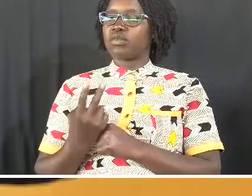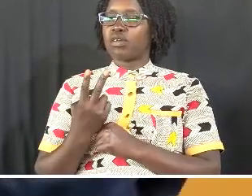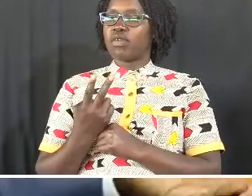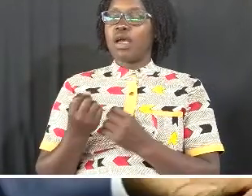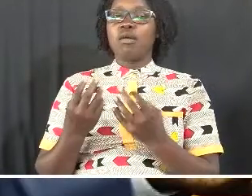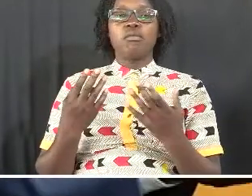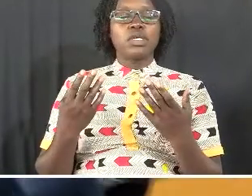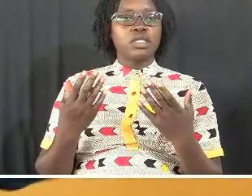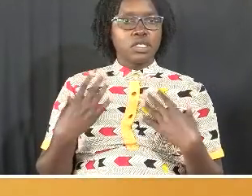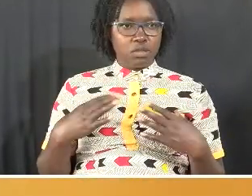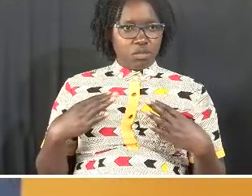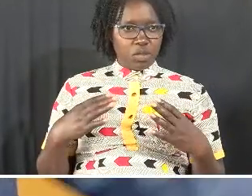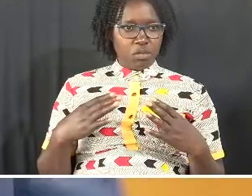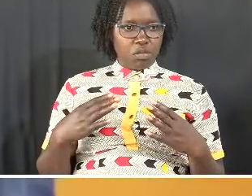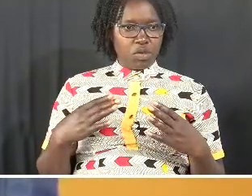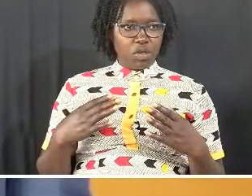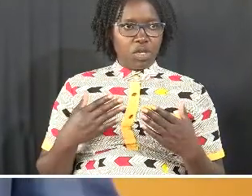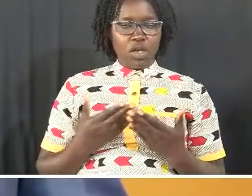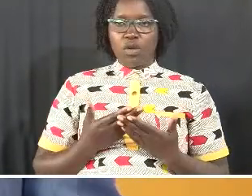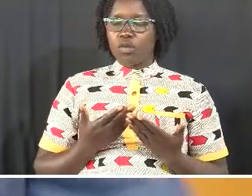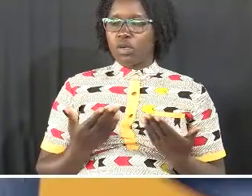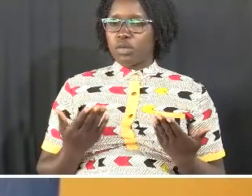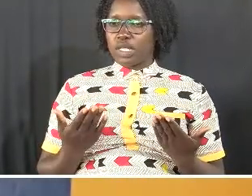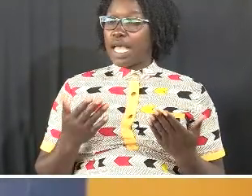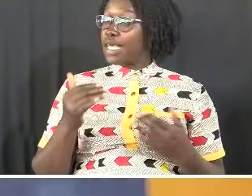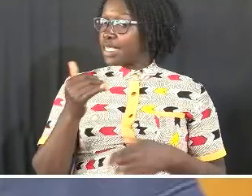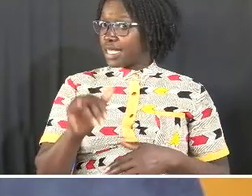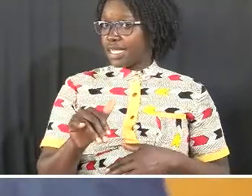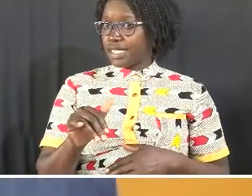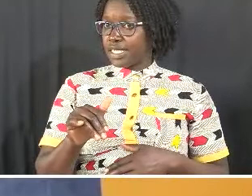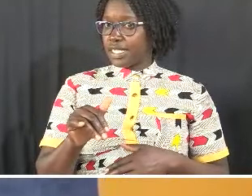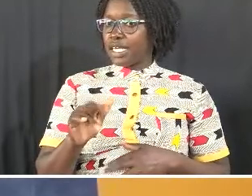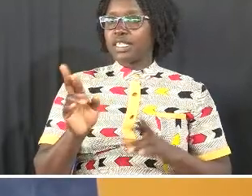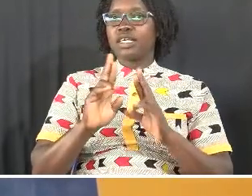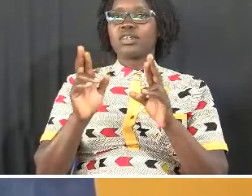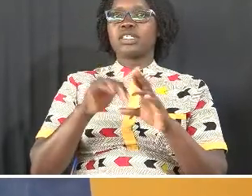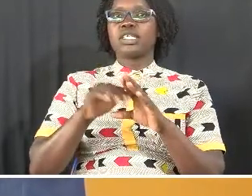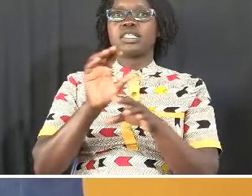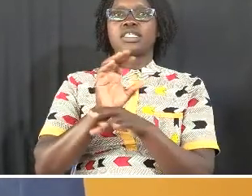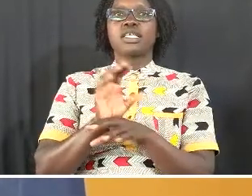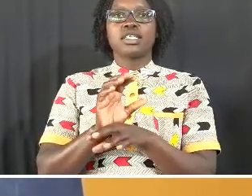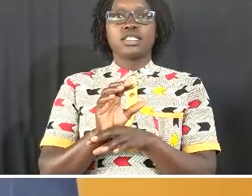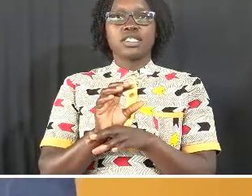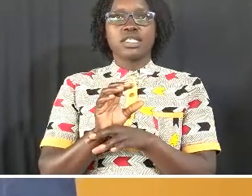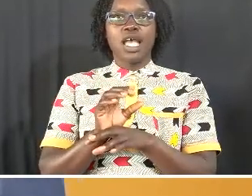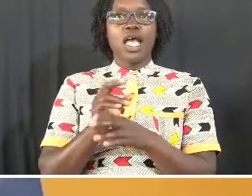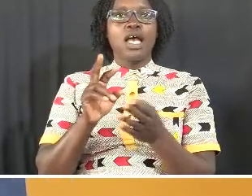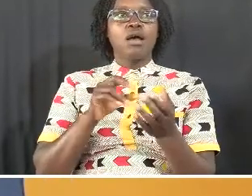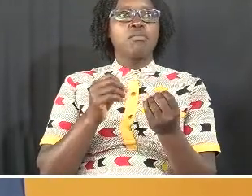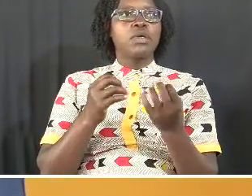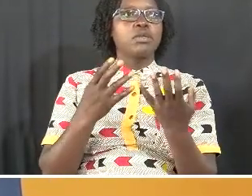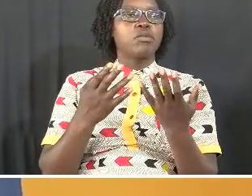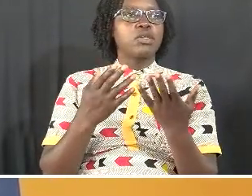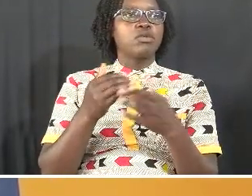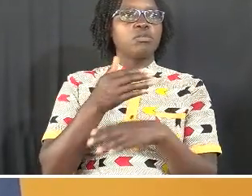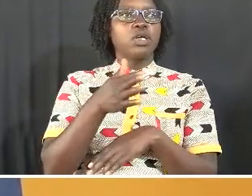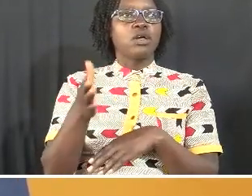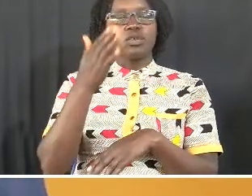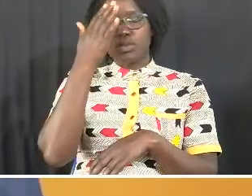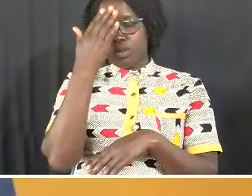many people will be out of that kingdom, yet they were already in the church. Many will be out of that kingdom.